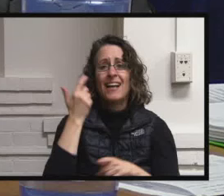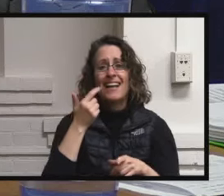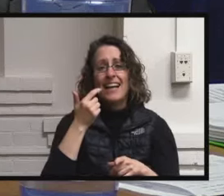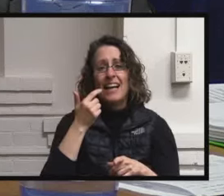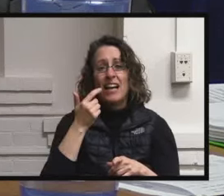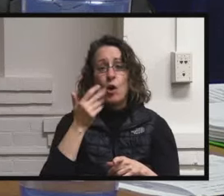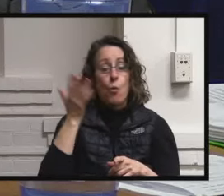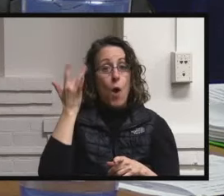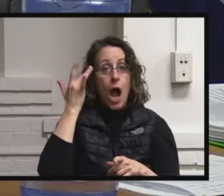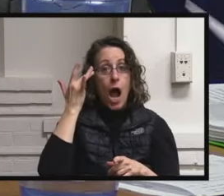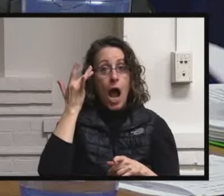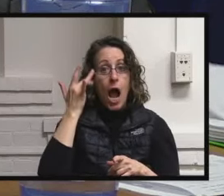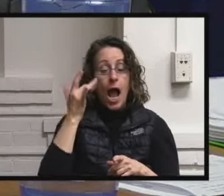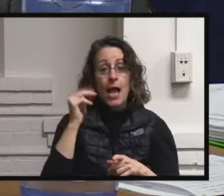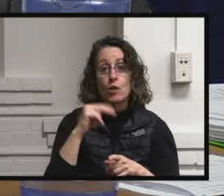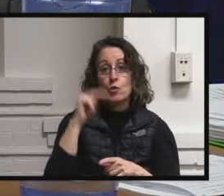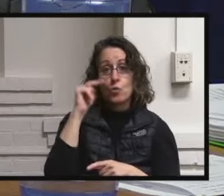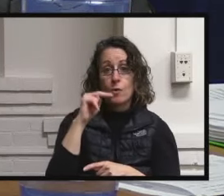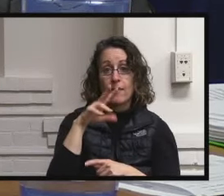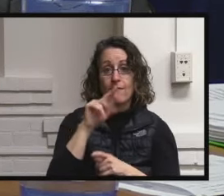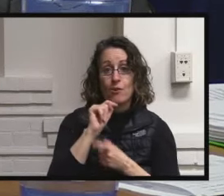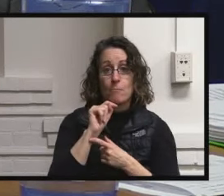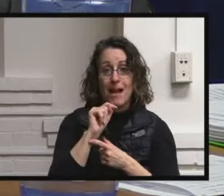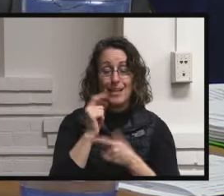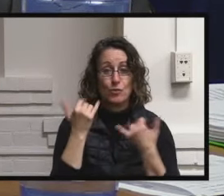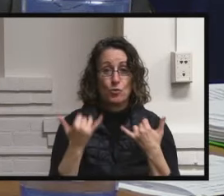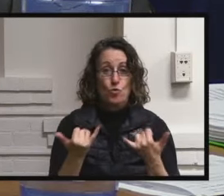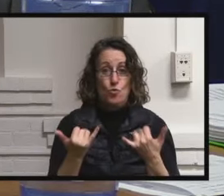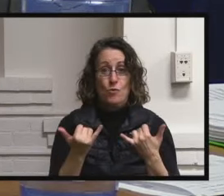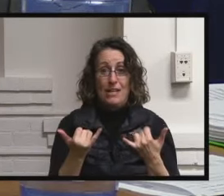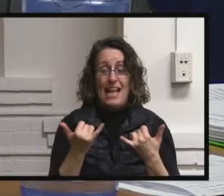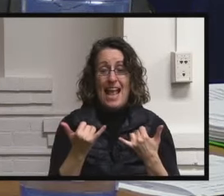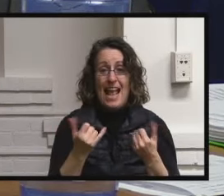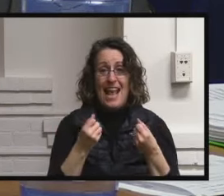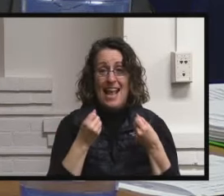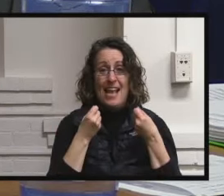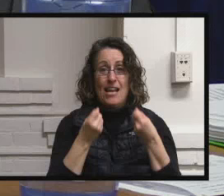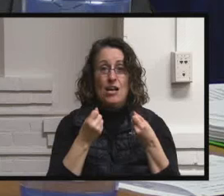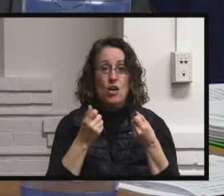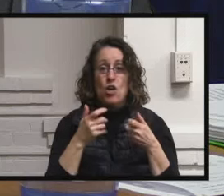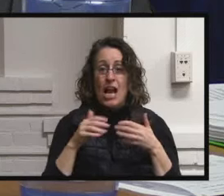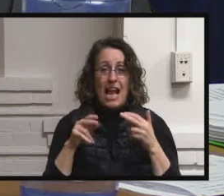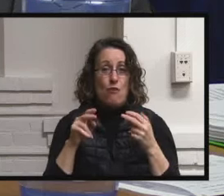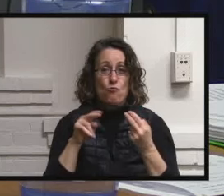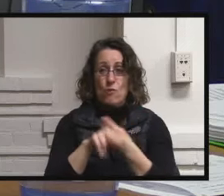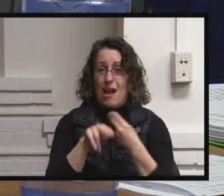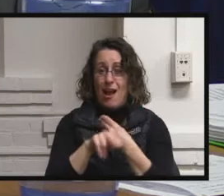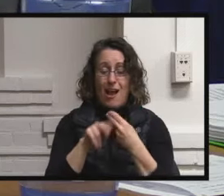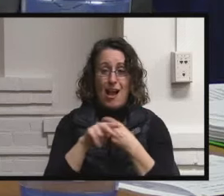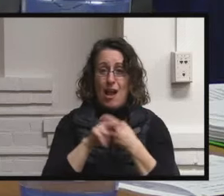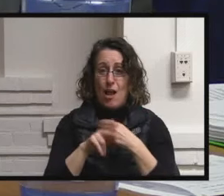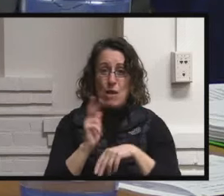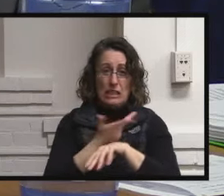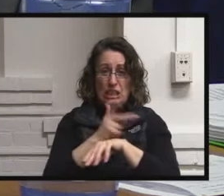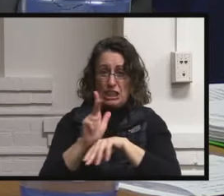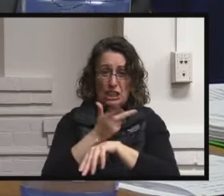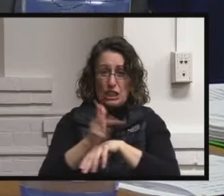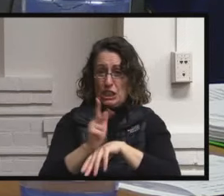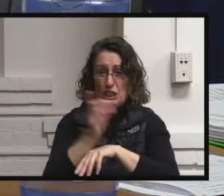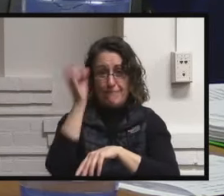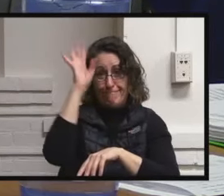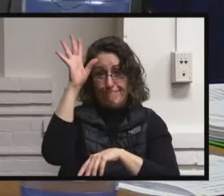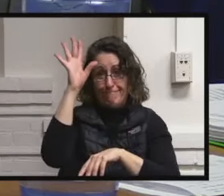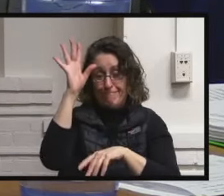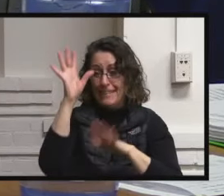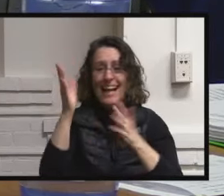conditions up north, and V-Trans officials were going to be here in person to describe the project and the support they're